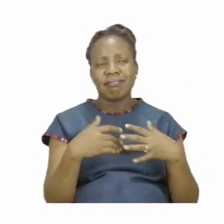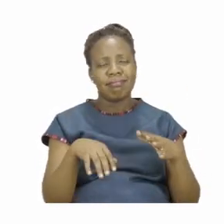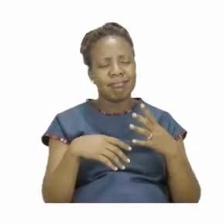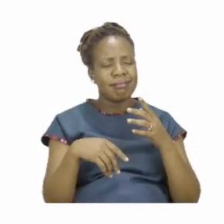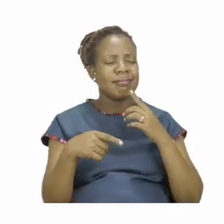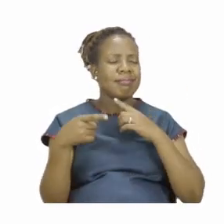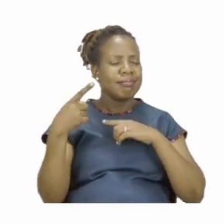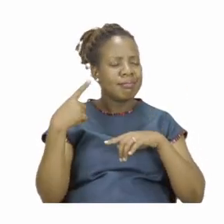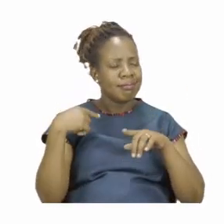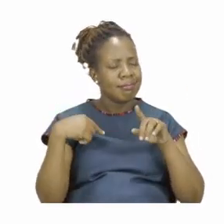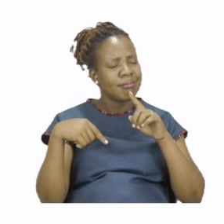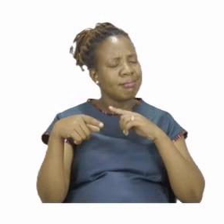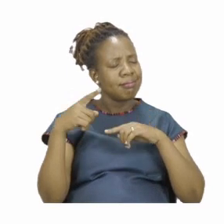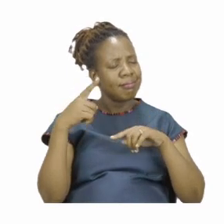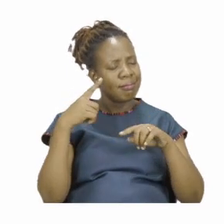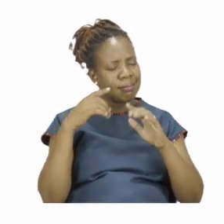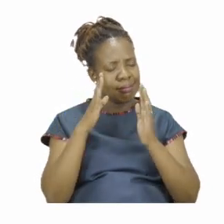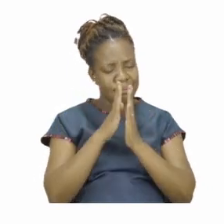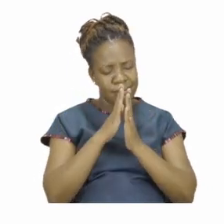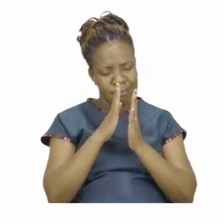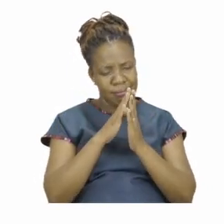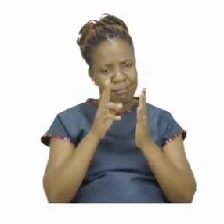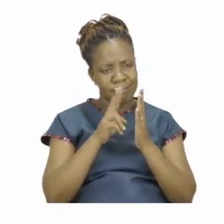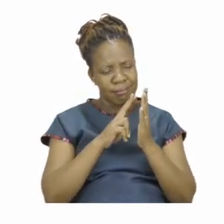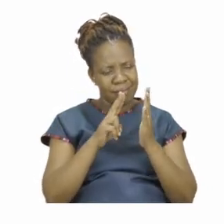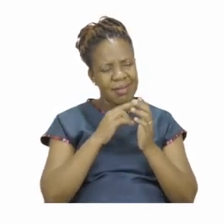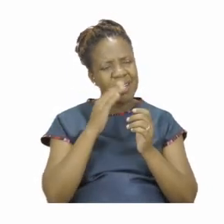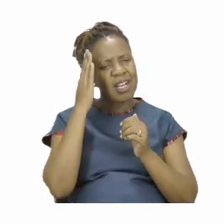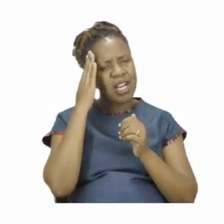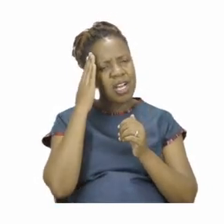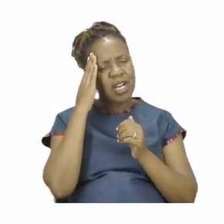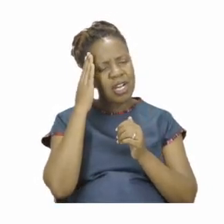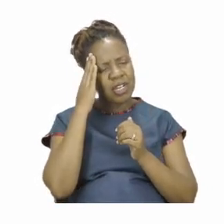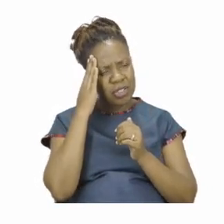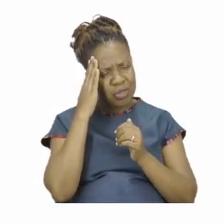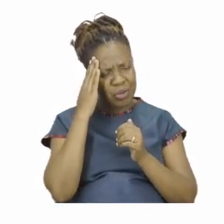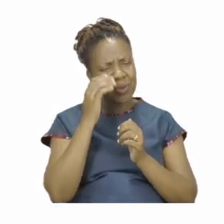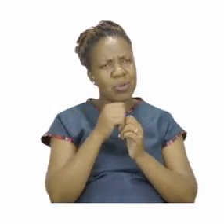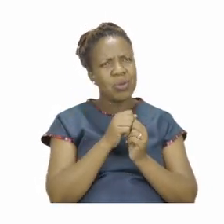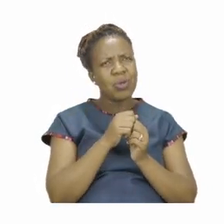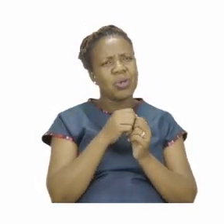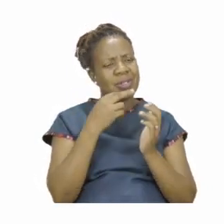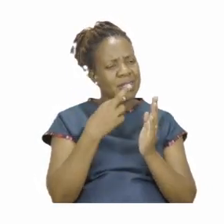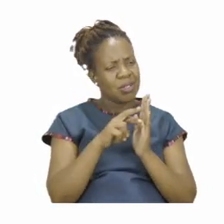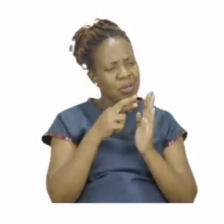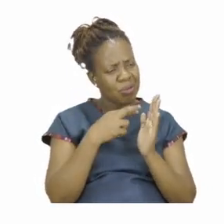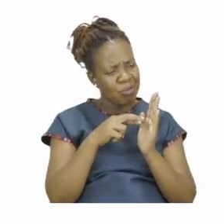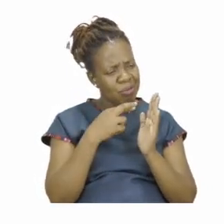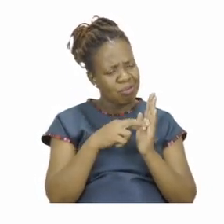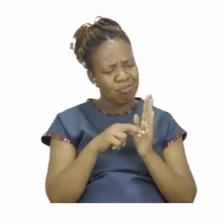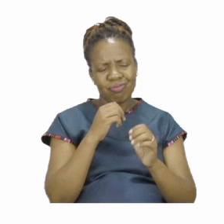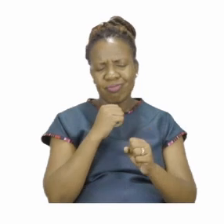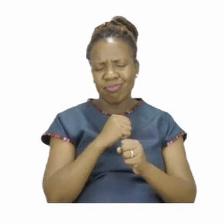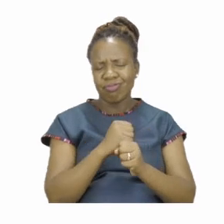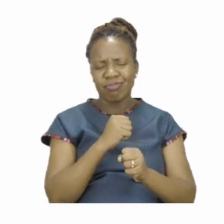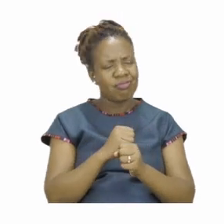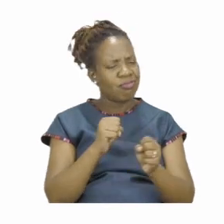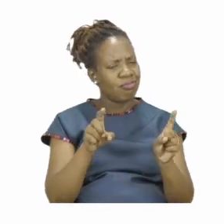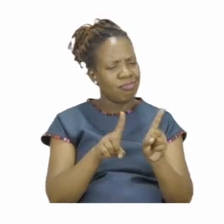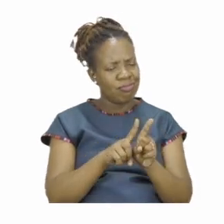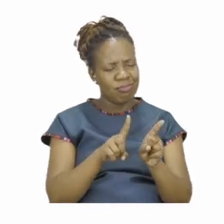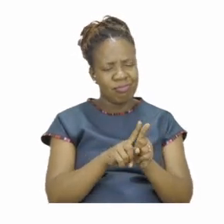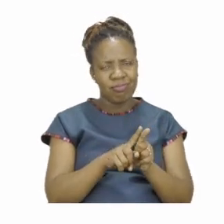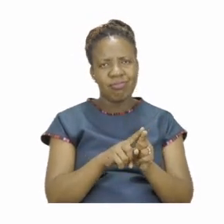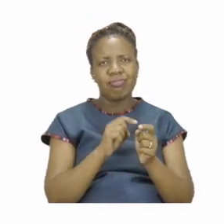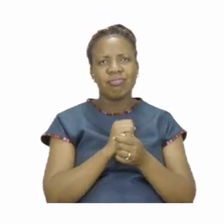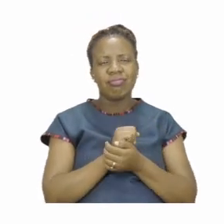will be using the same rules for grade 6, 7, even when you get to high school. So let's begin now